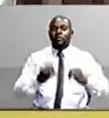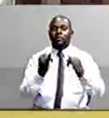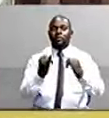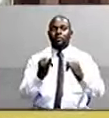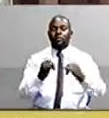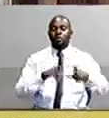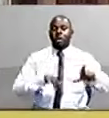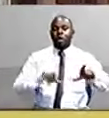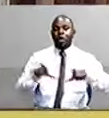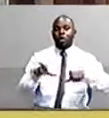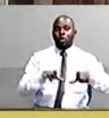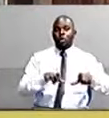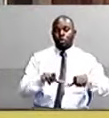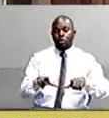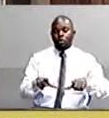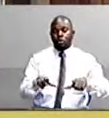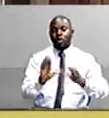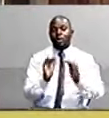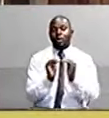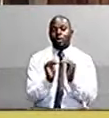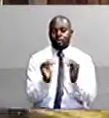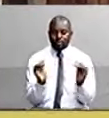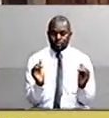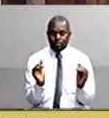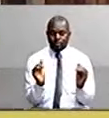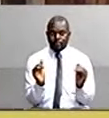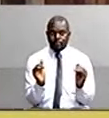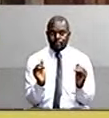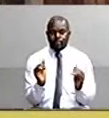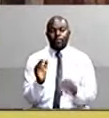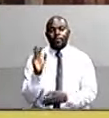local level, they are charged with